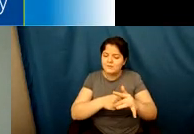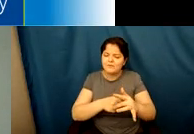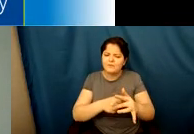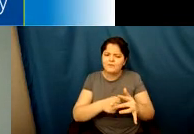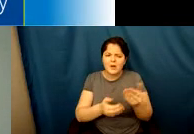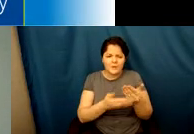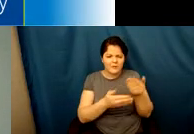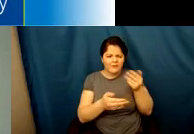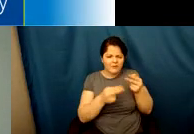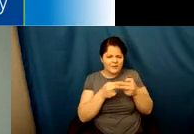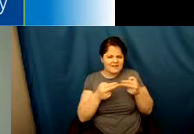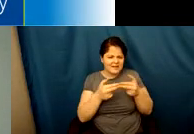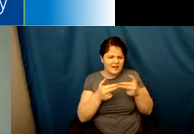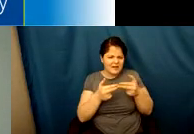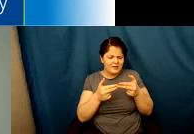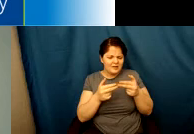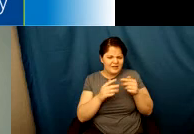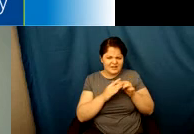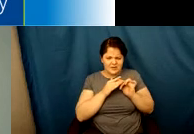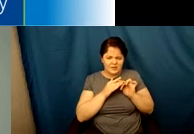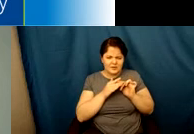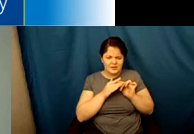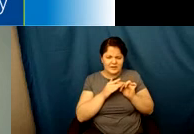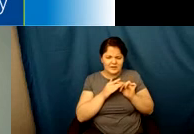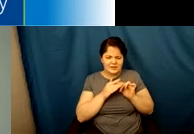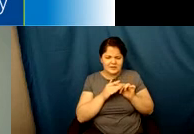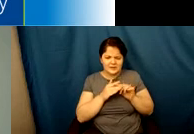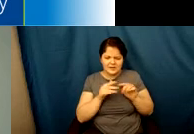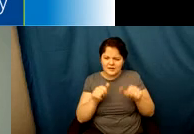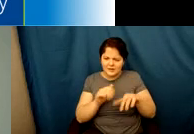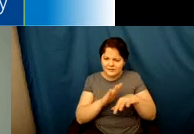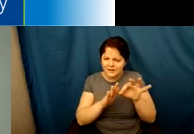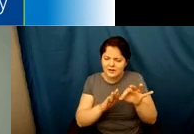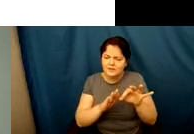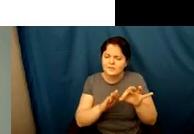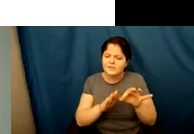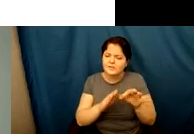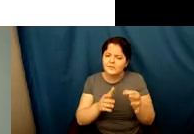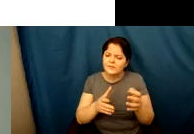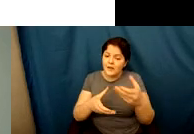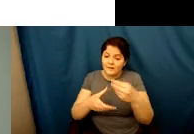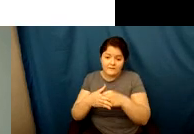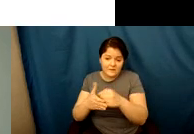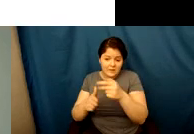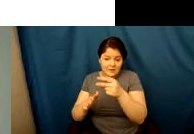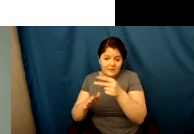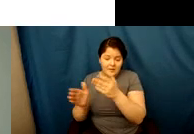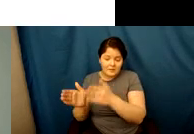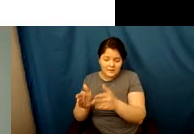slides, if I can get to it. So part of what was in the plan